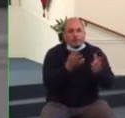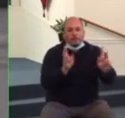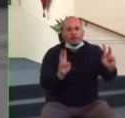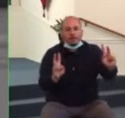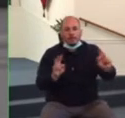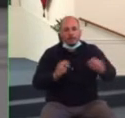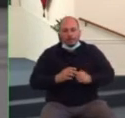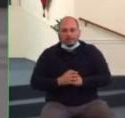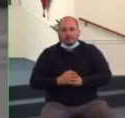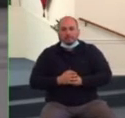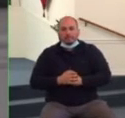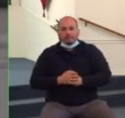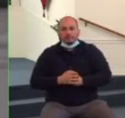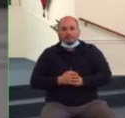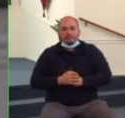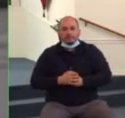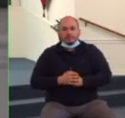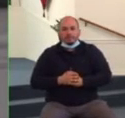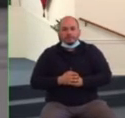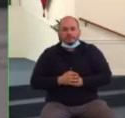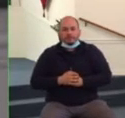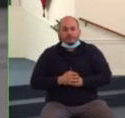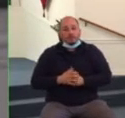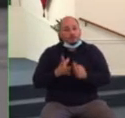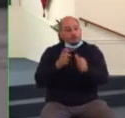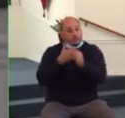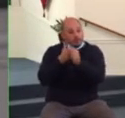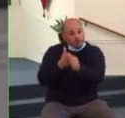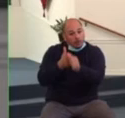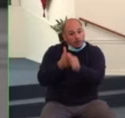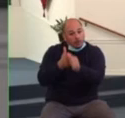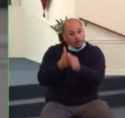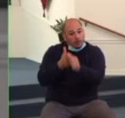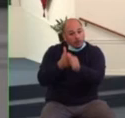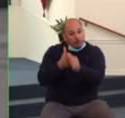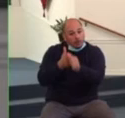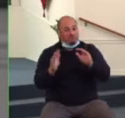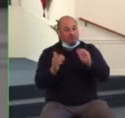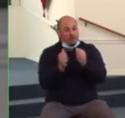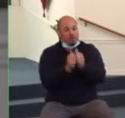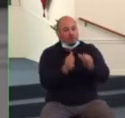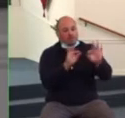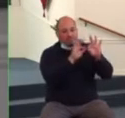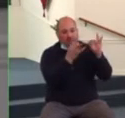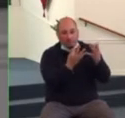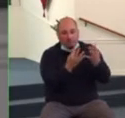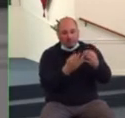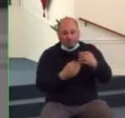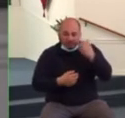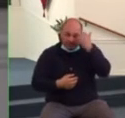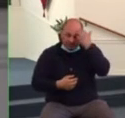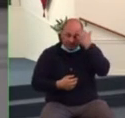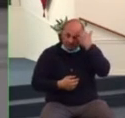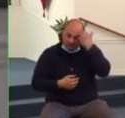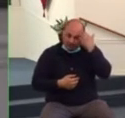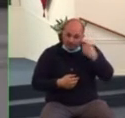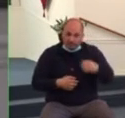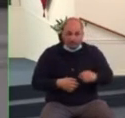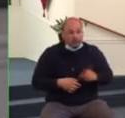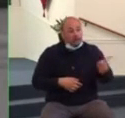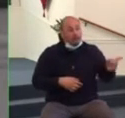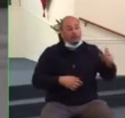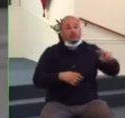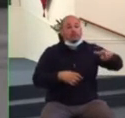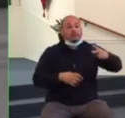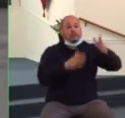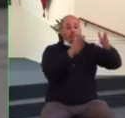60, wants to bury his father before he follows Jesus. Well, that was a very important obligation in their culture, to